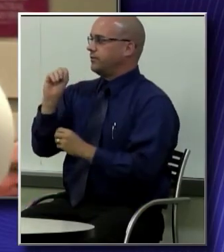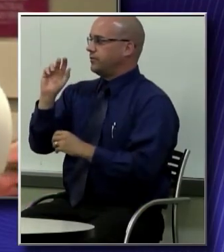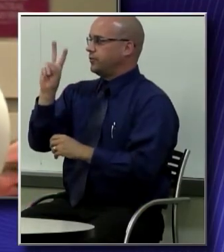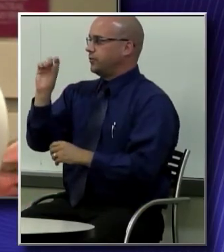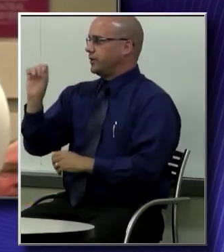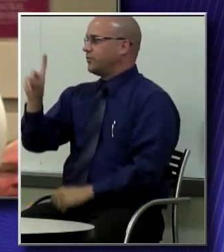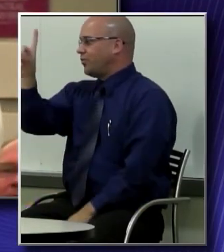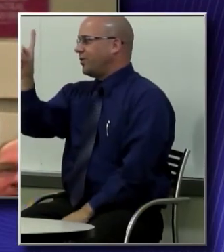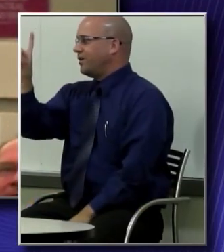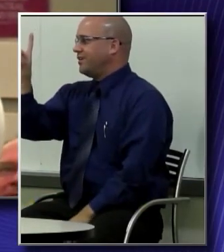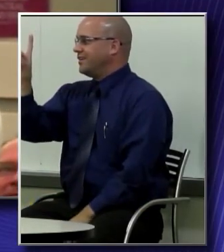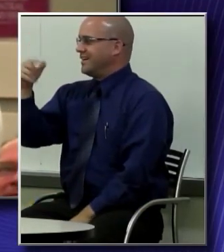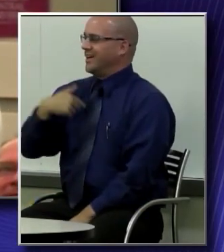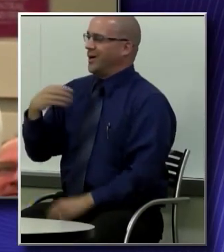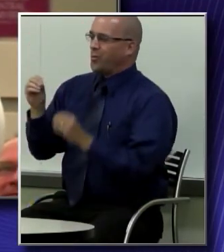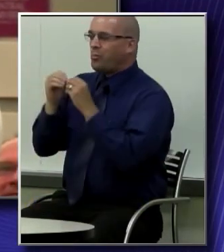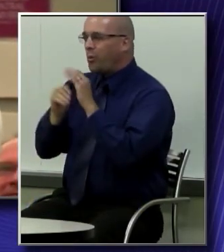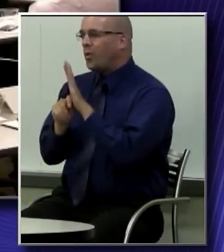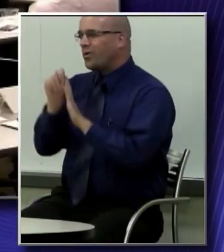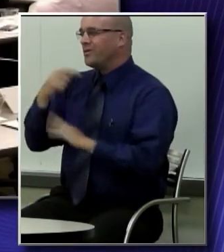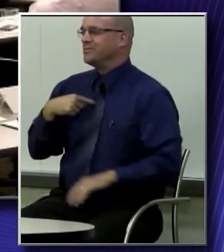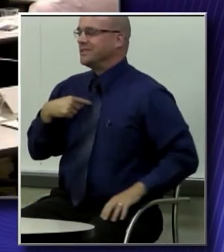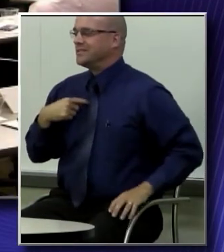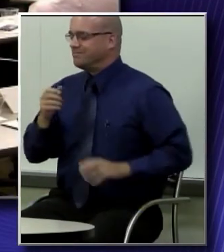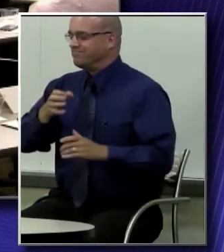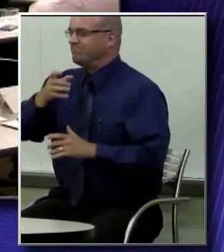And a little bit taller.